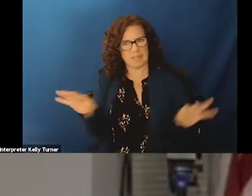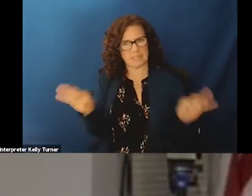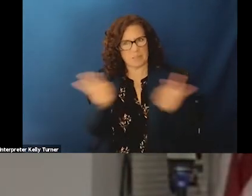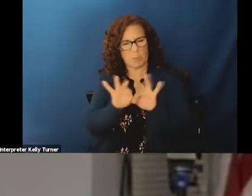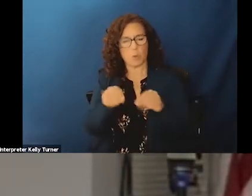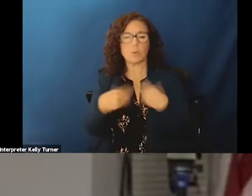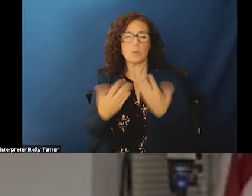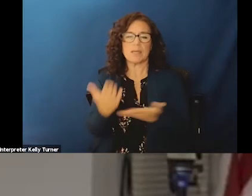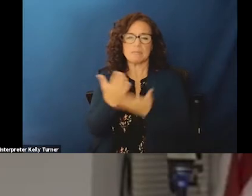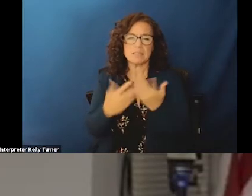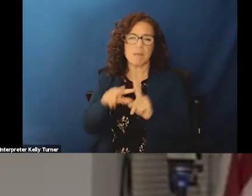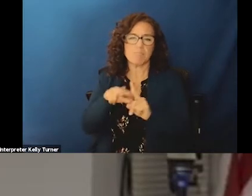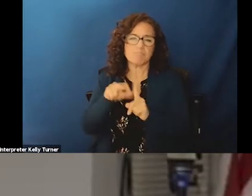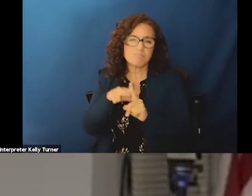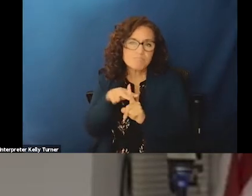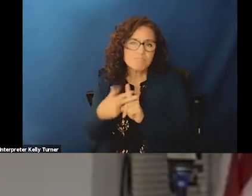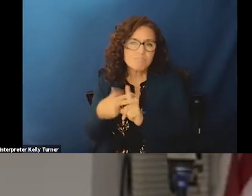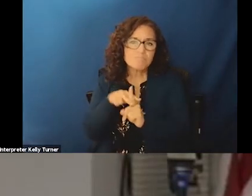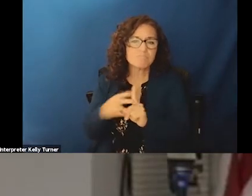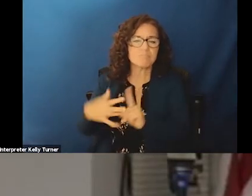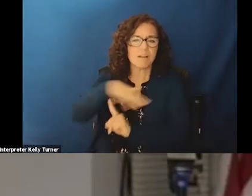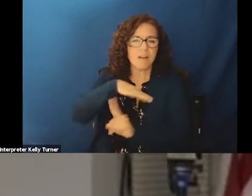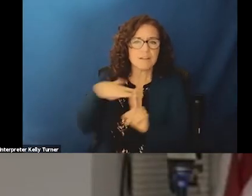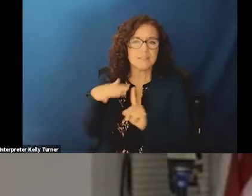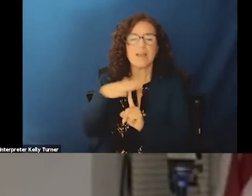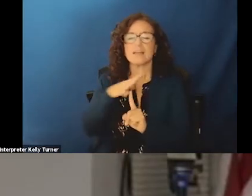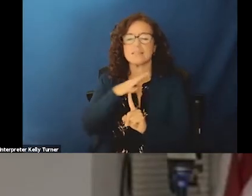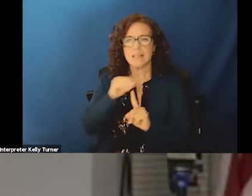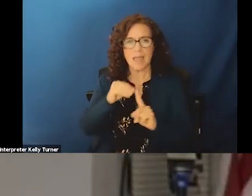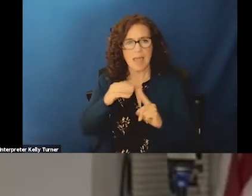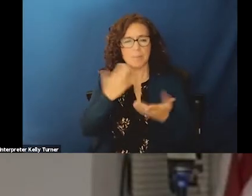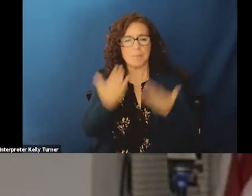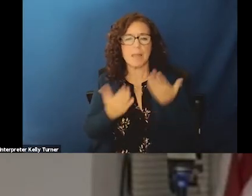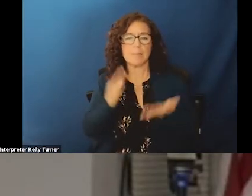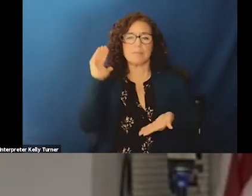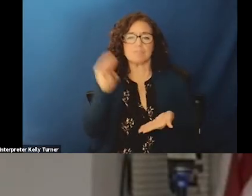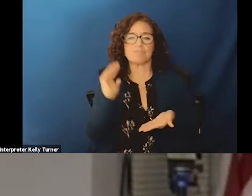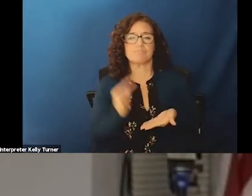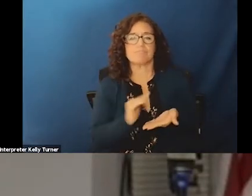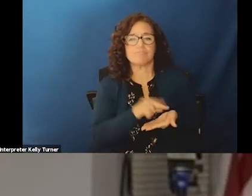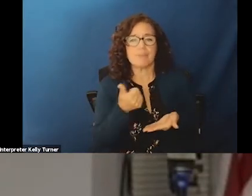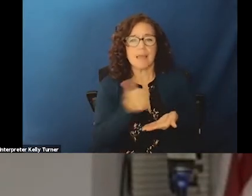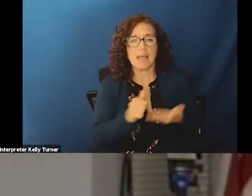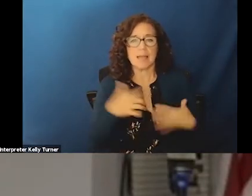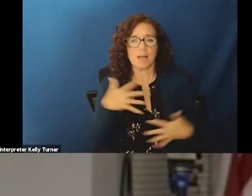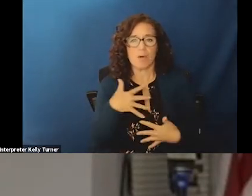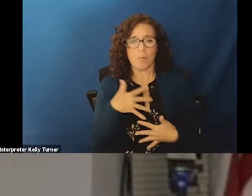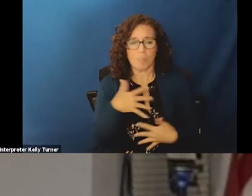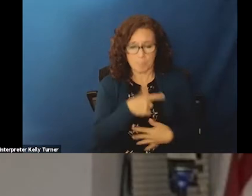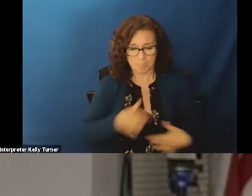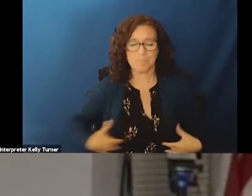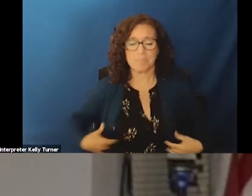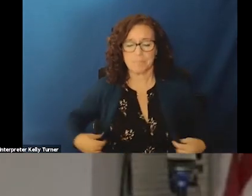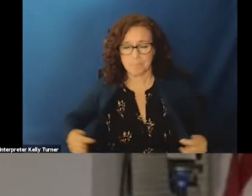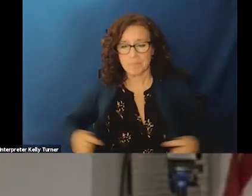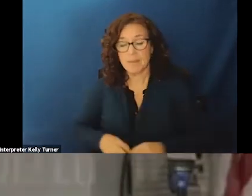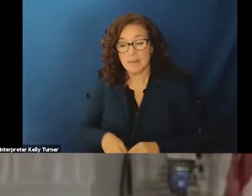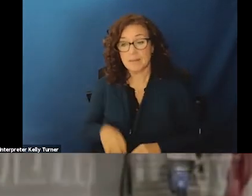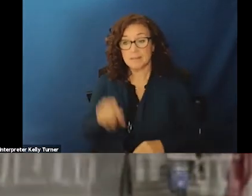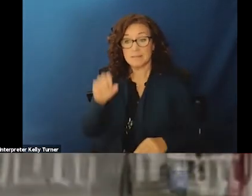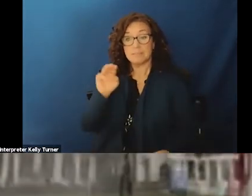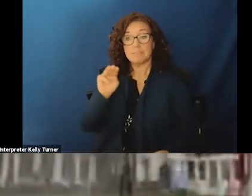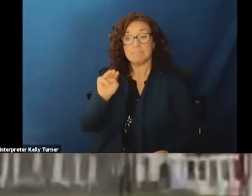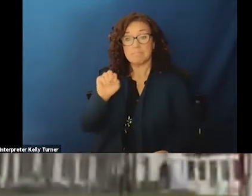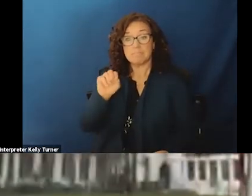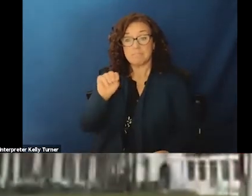and potentially explain any alarm. Thank you for that question. I appreciate it, especially on the part of from a parent perspective,